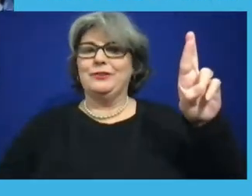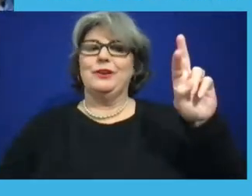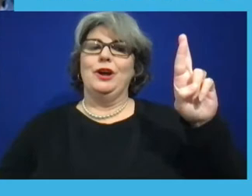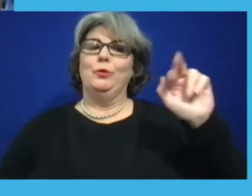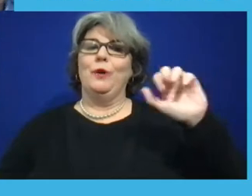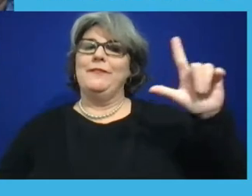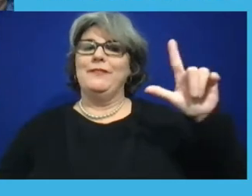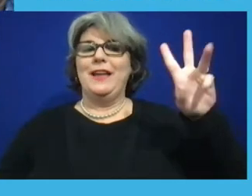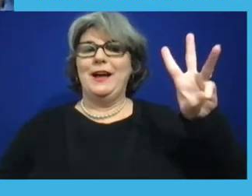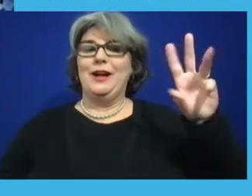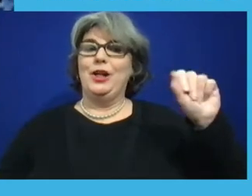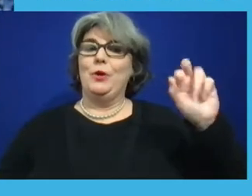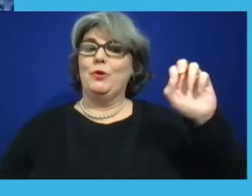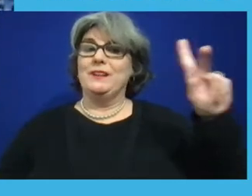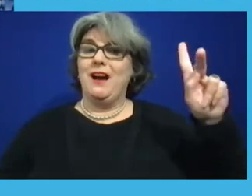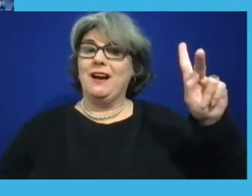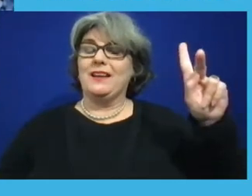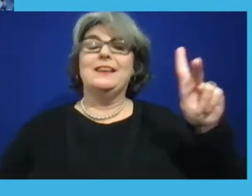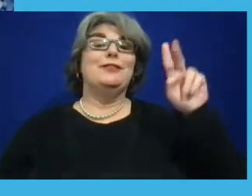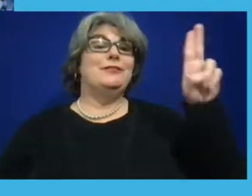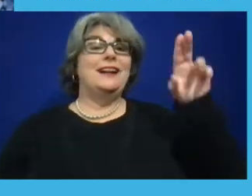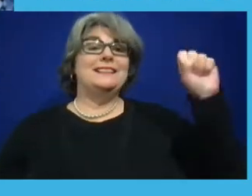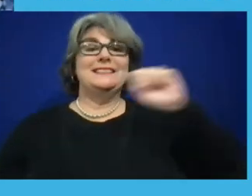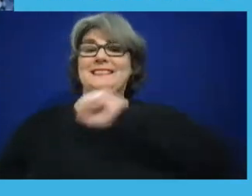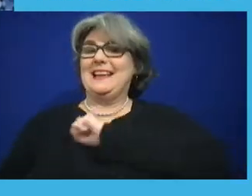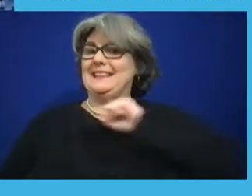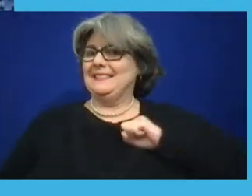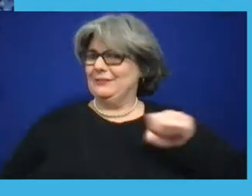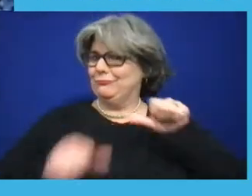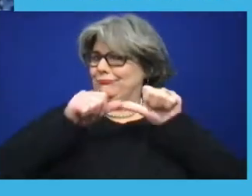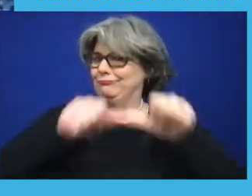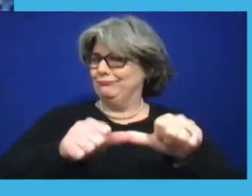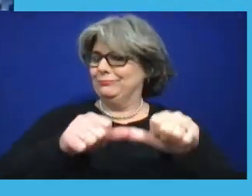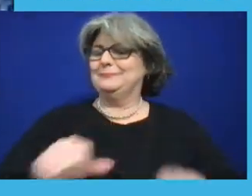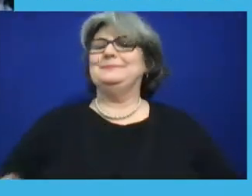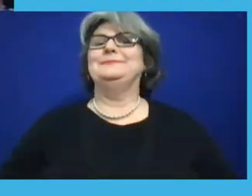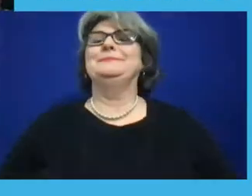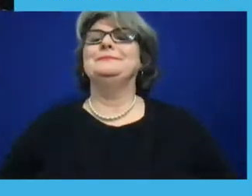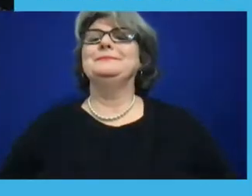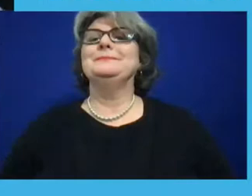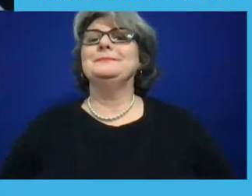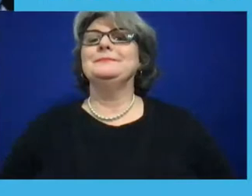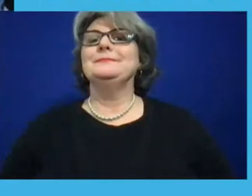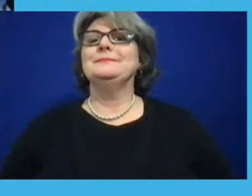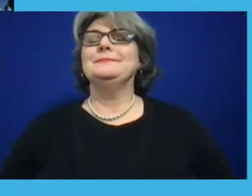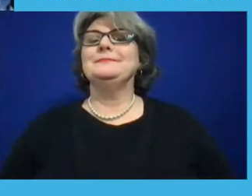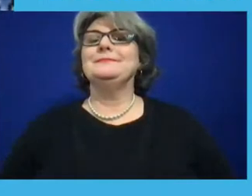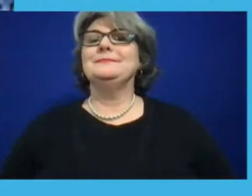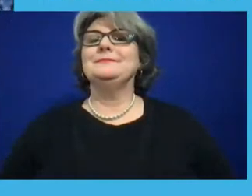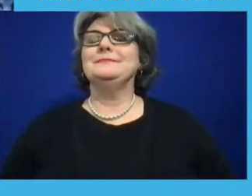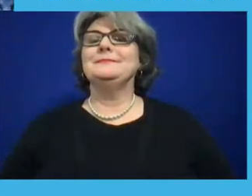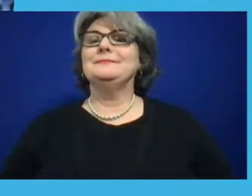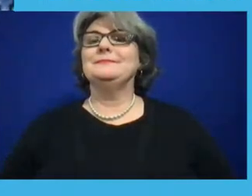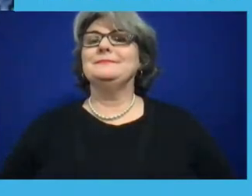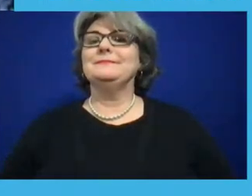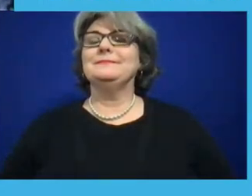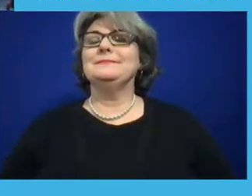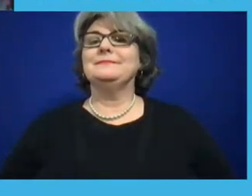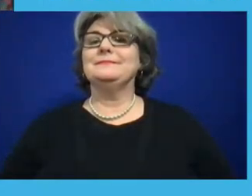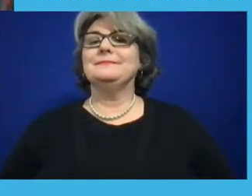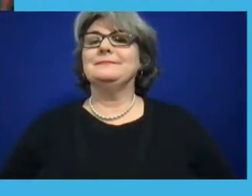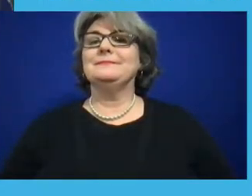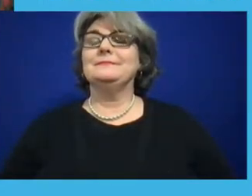And to keep the Reverend Dr. Raphael Warnock in the United States Senate.